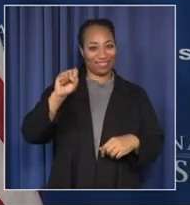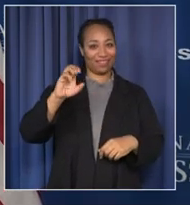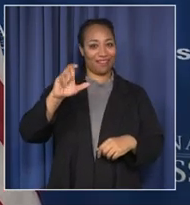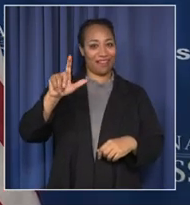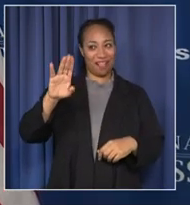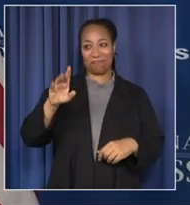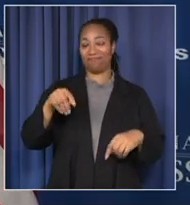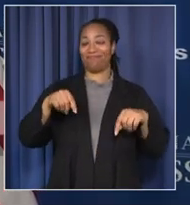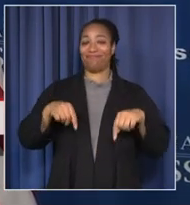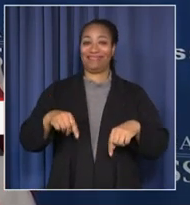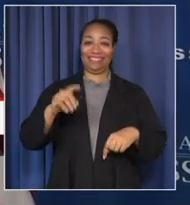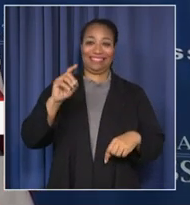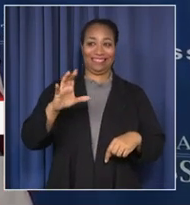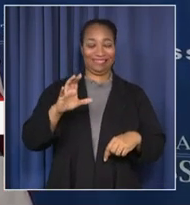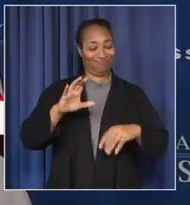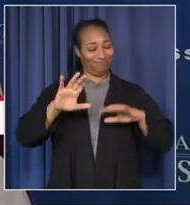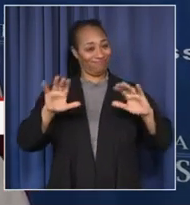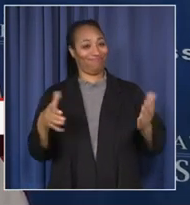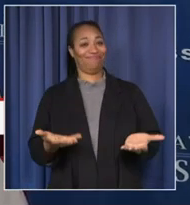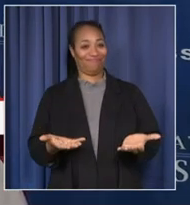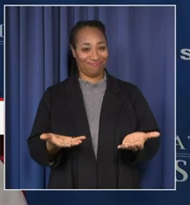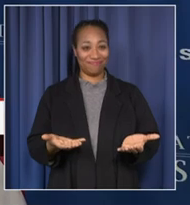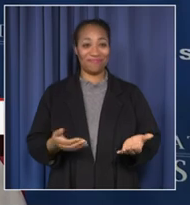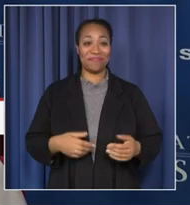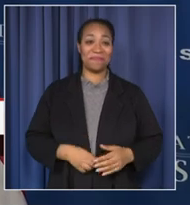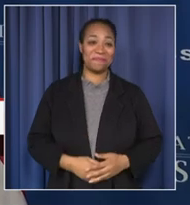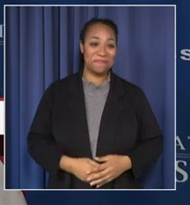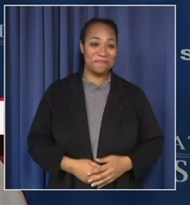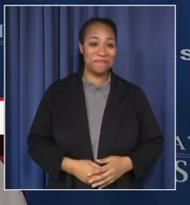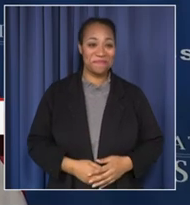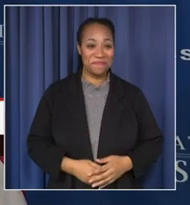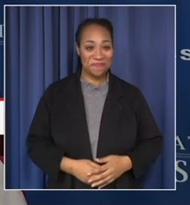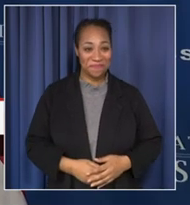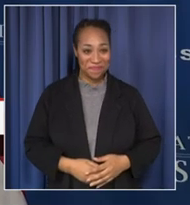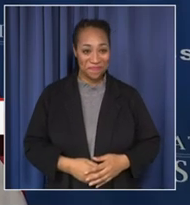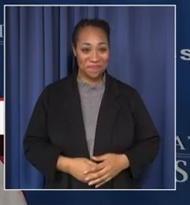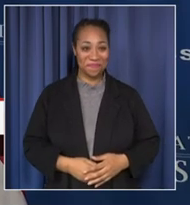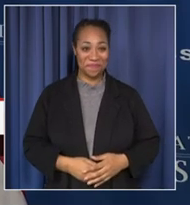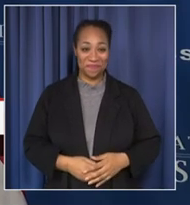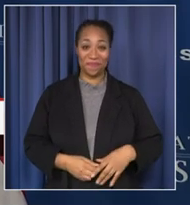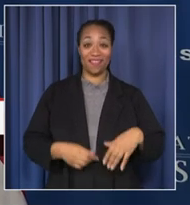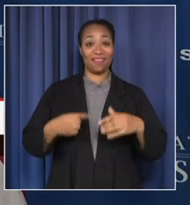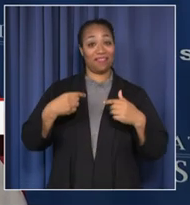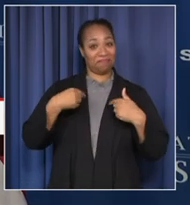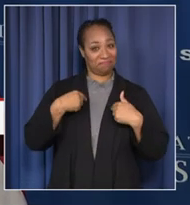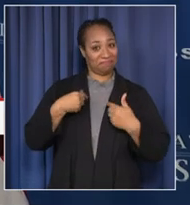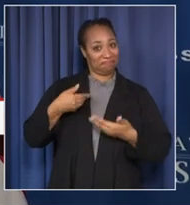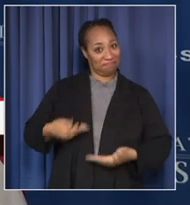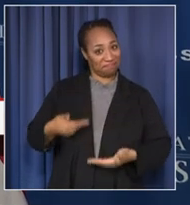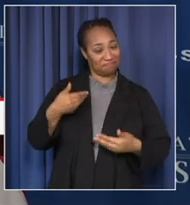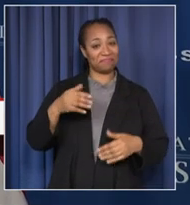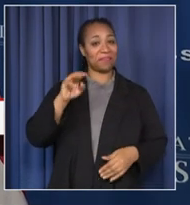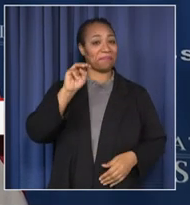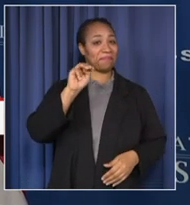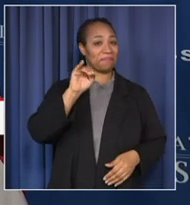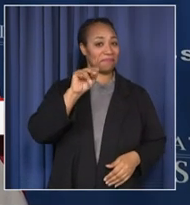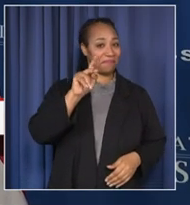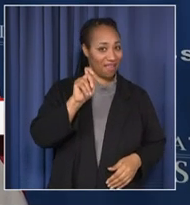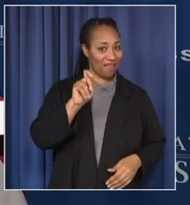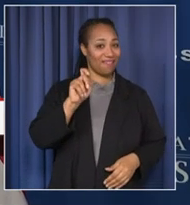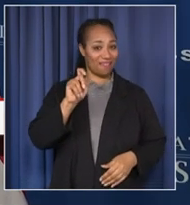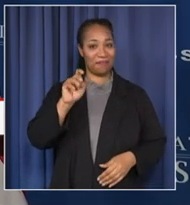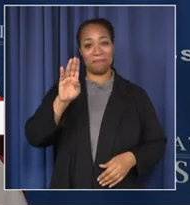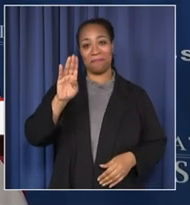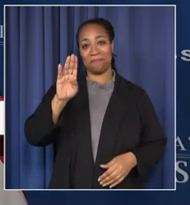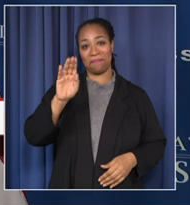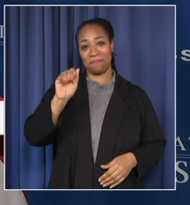Club and the U.S. law enforcement editor for the Associated Press. We're delighted to have with us today the mayor of Washington, D.C., the District of Columbia,